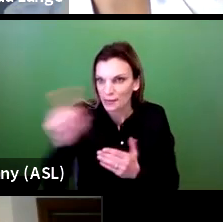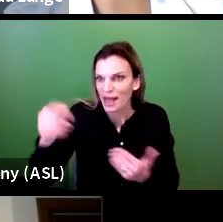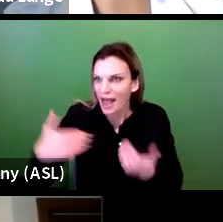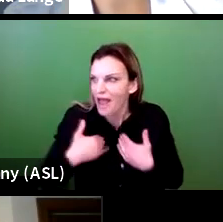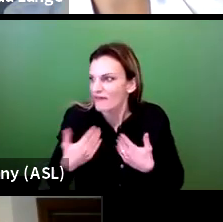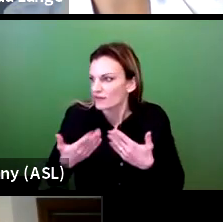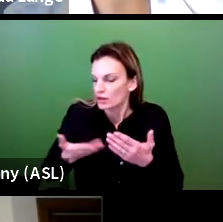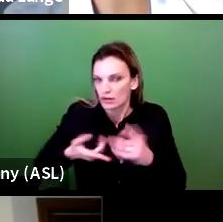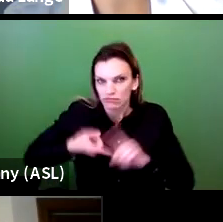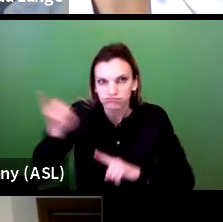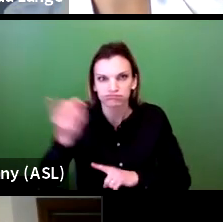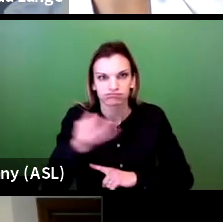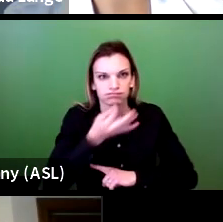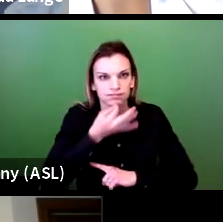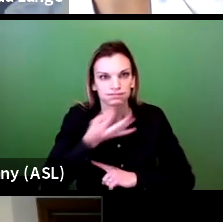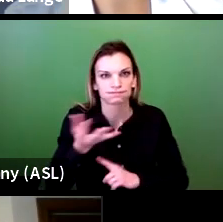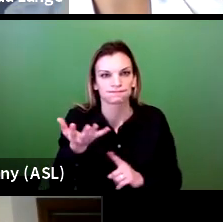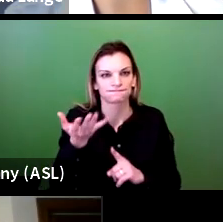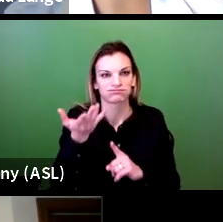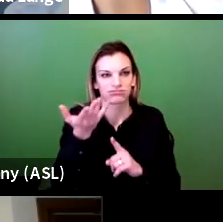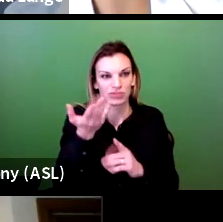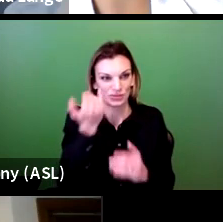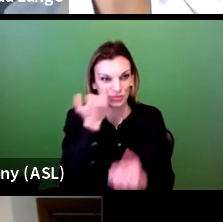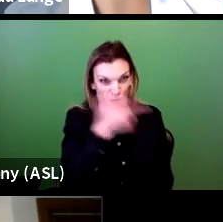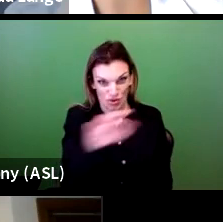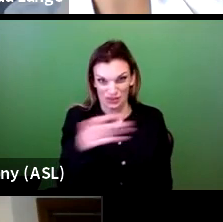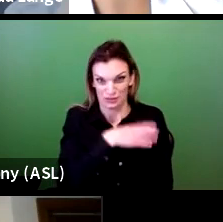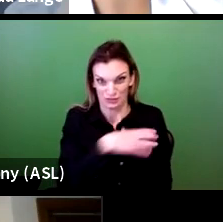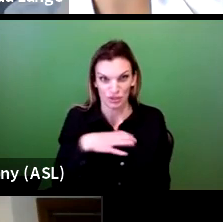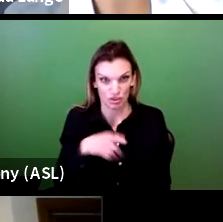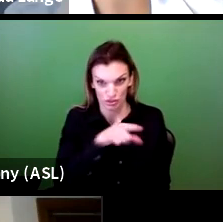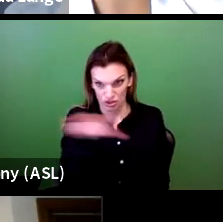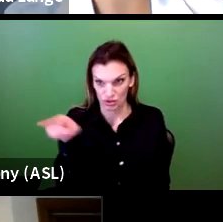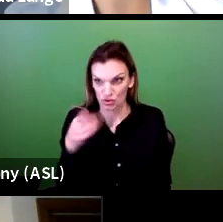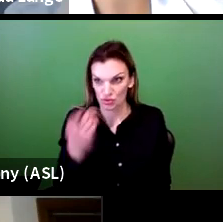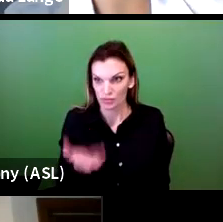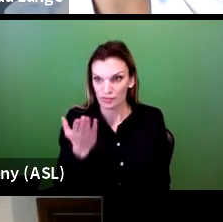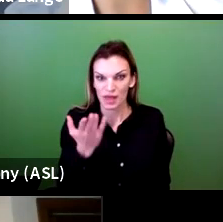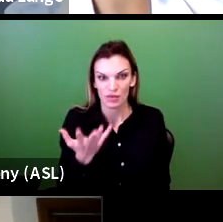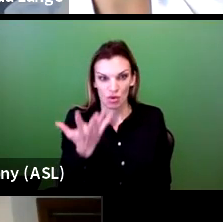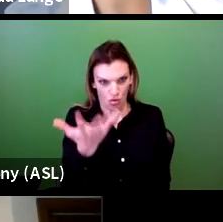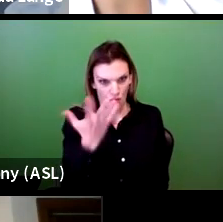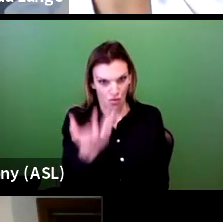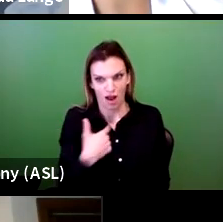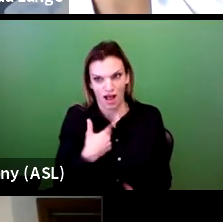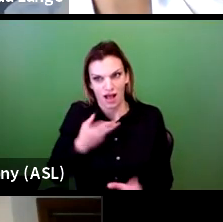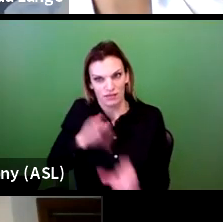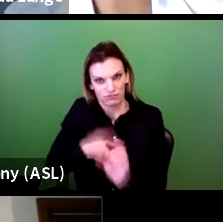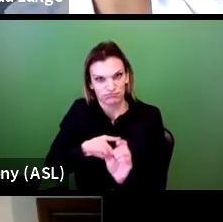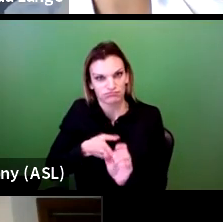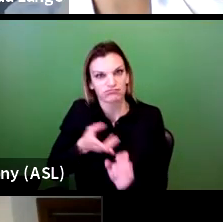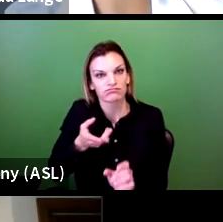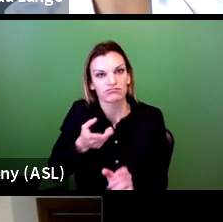idea that if we have members of our commission here who do want to be part of the commission, I